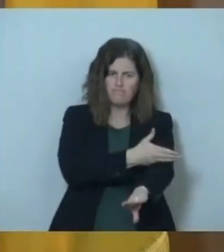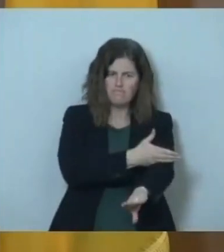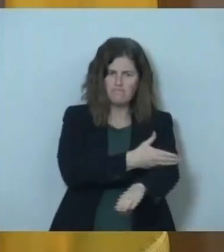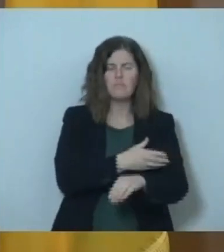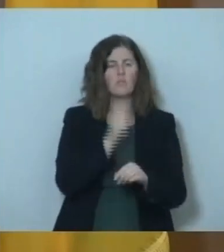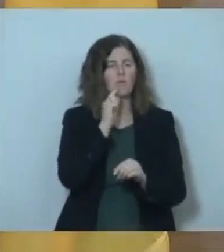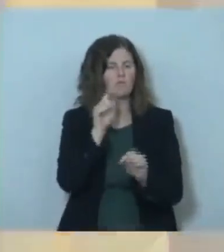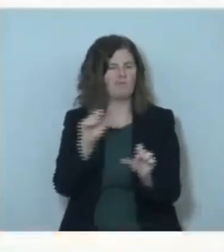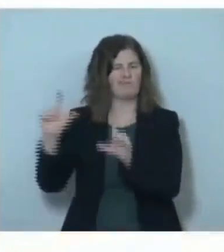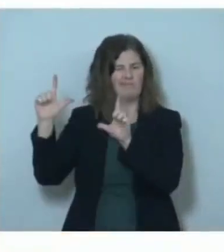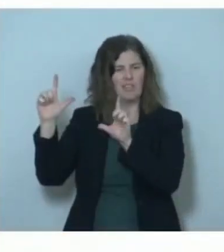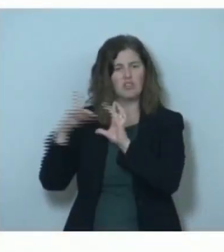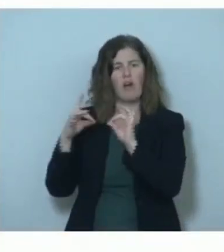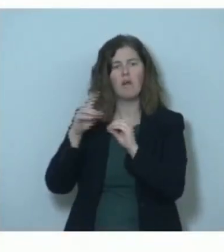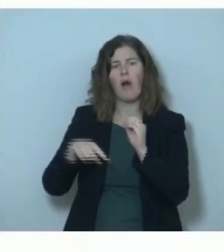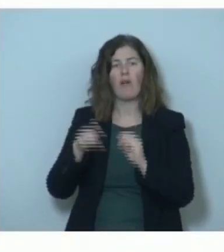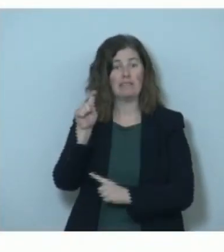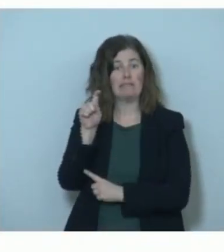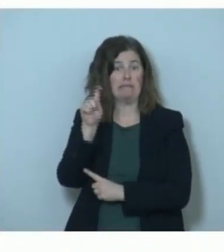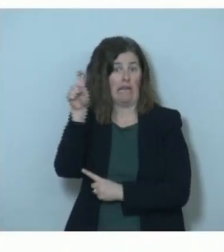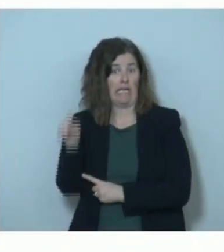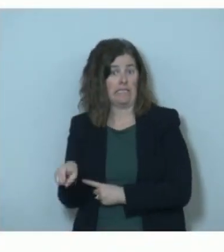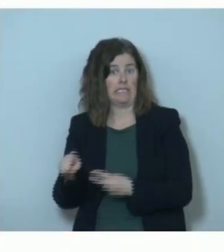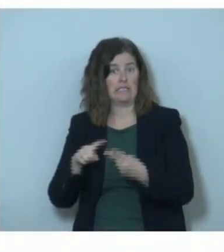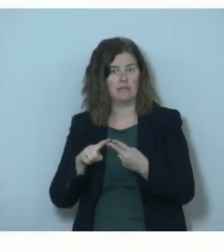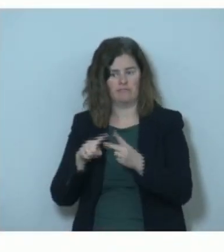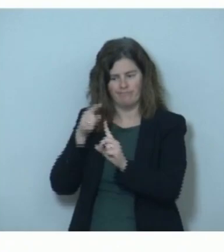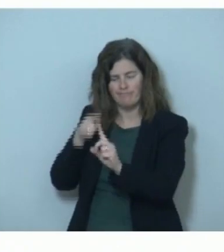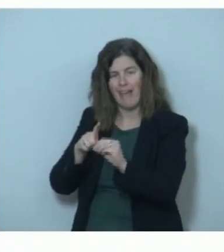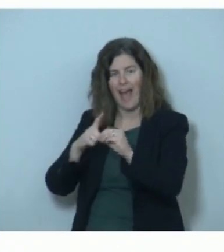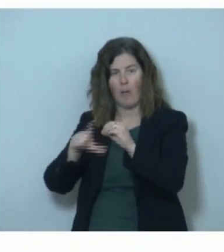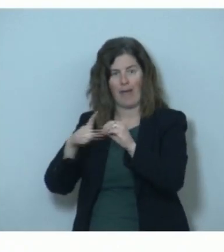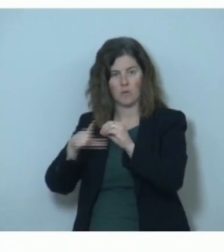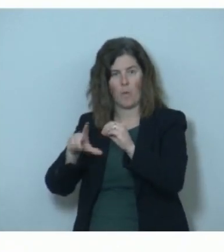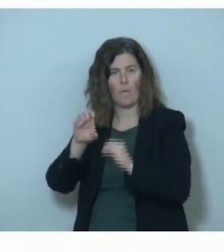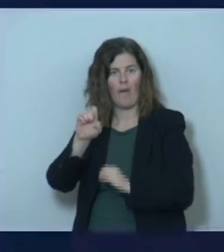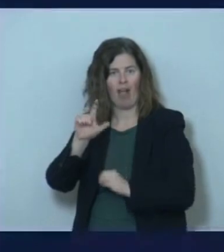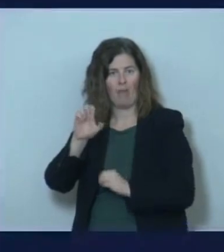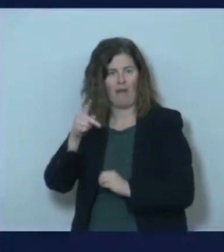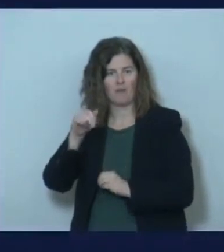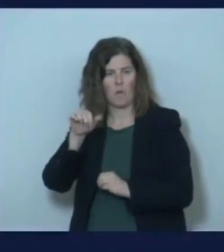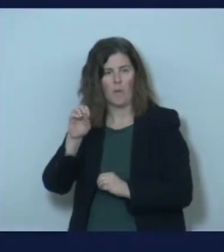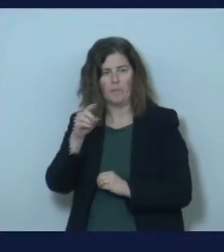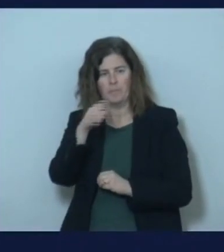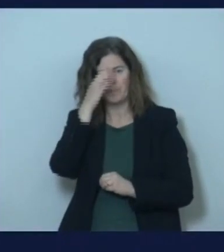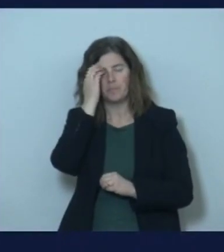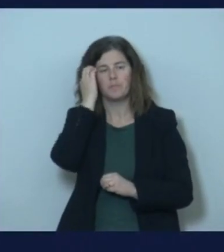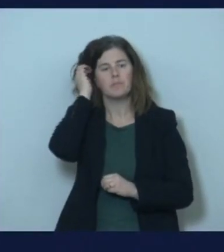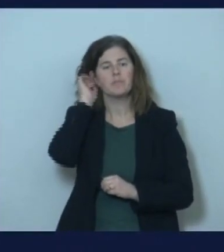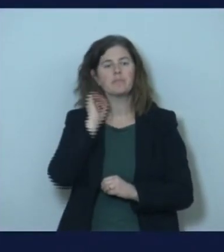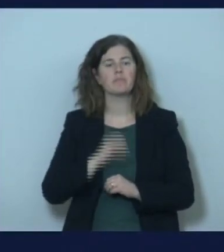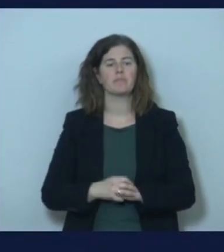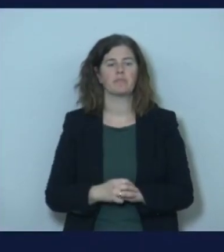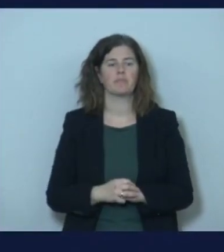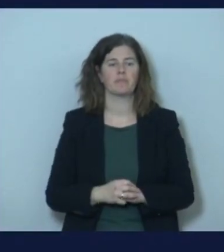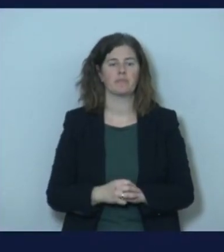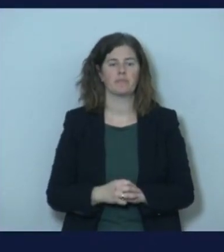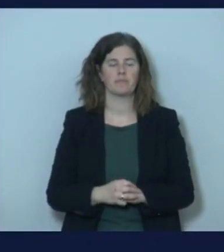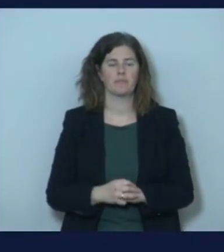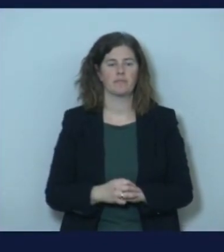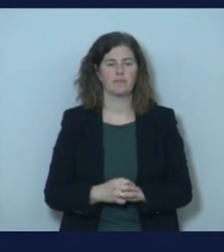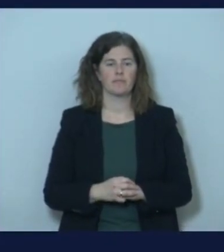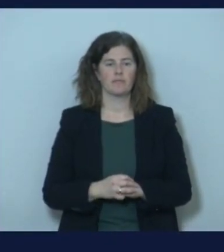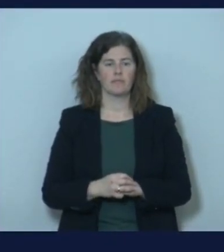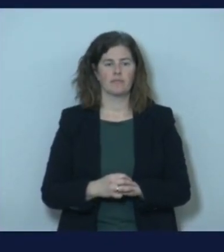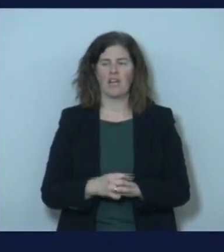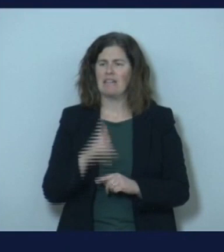at the slide that talks about Texas and El Paso. It's just a slide after this. There we go. So we're not picking